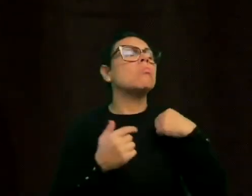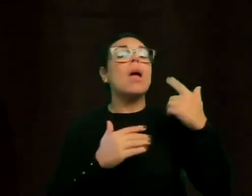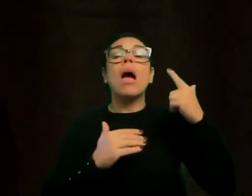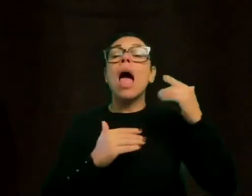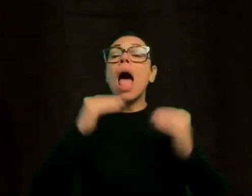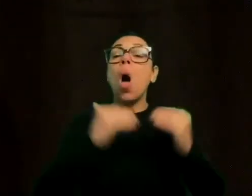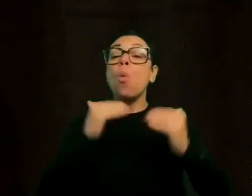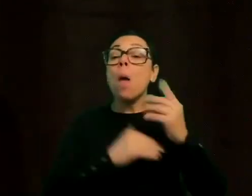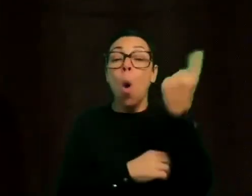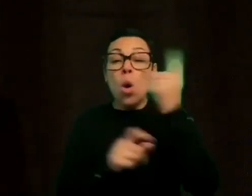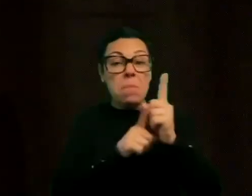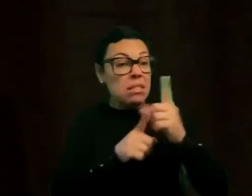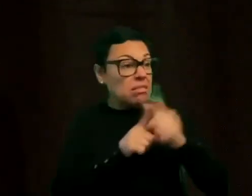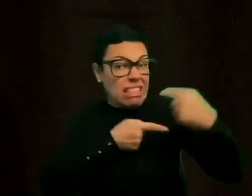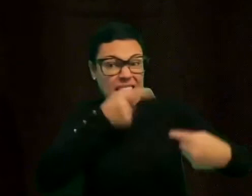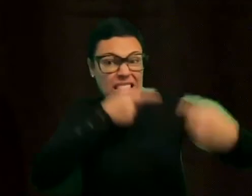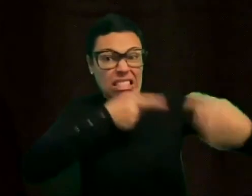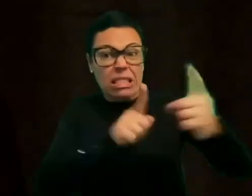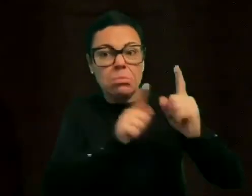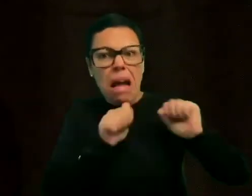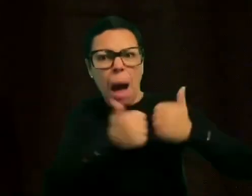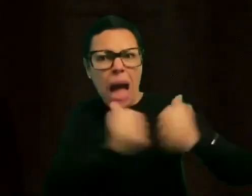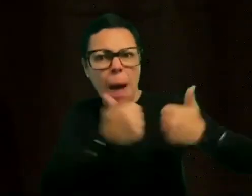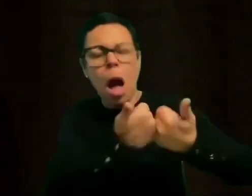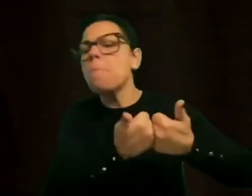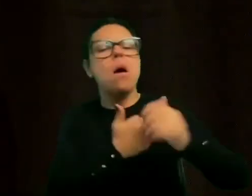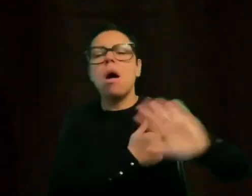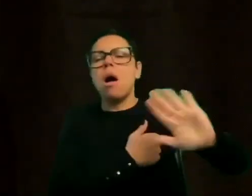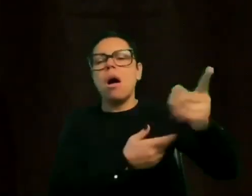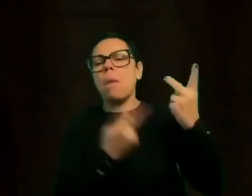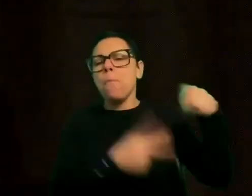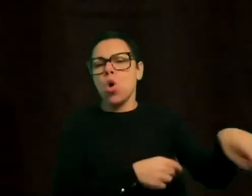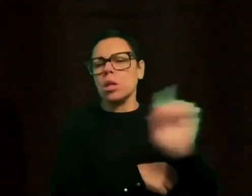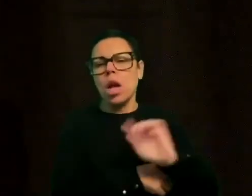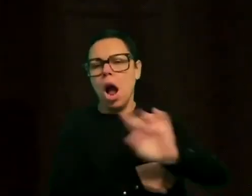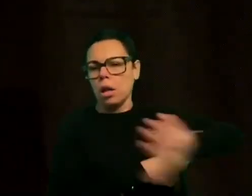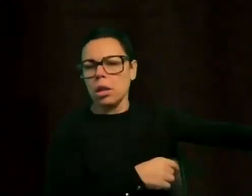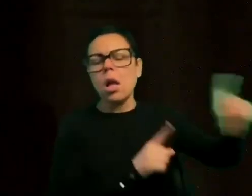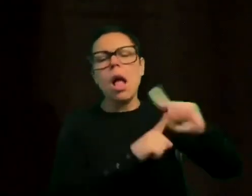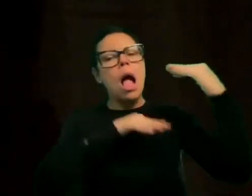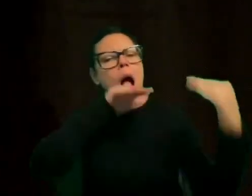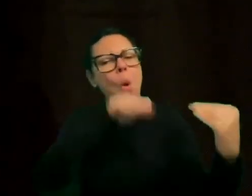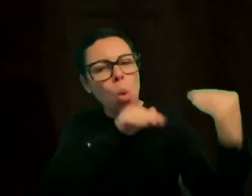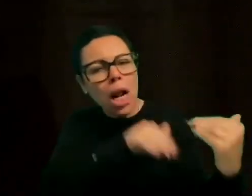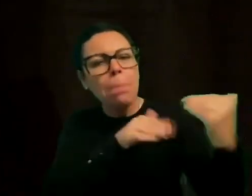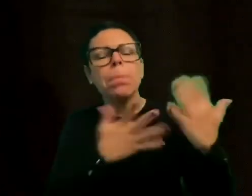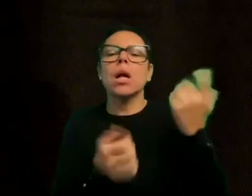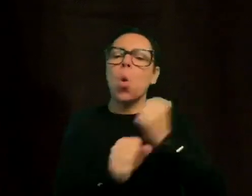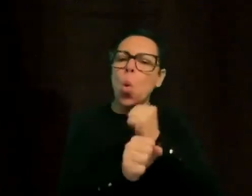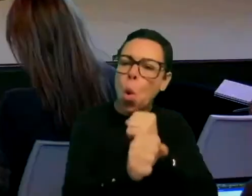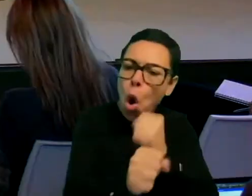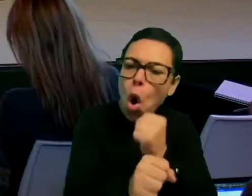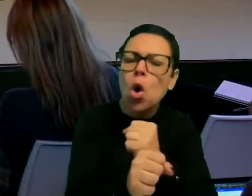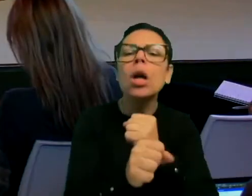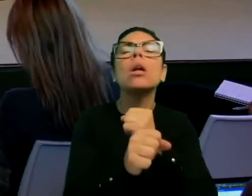also towards an approach where you do procurement also to support your policy goals. Okay,